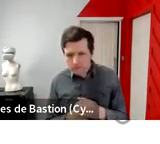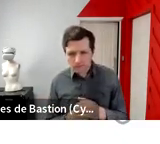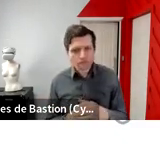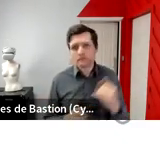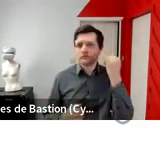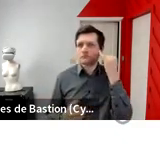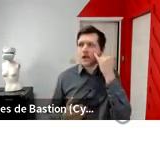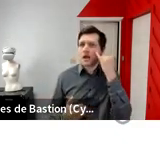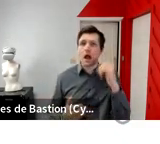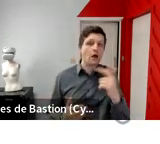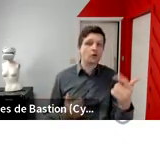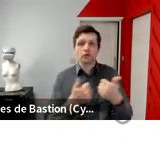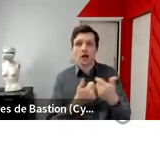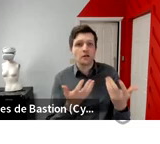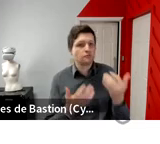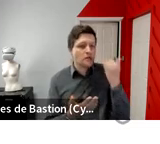example,